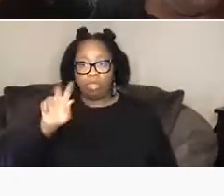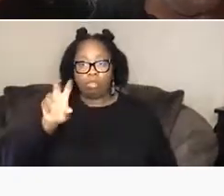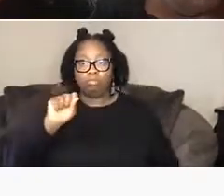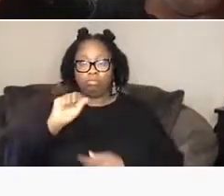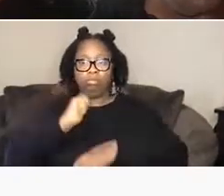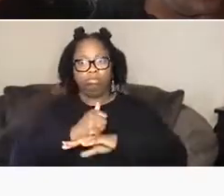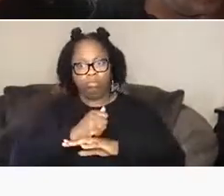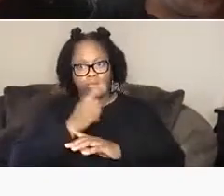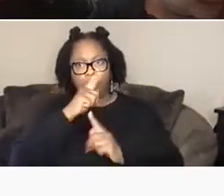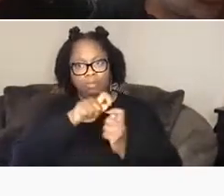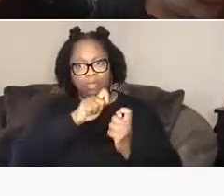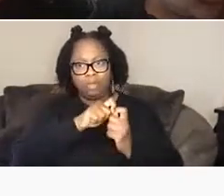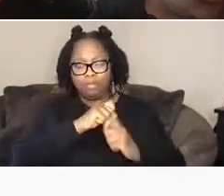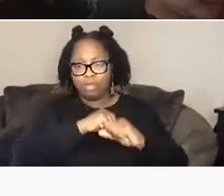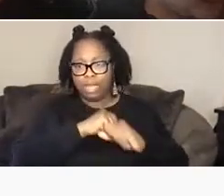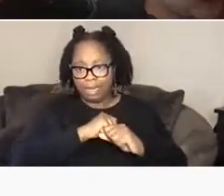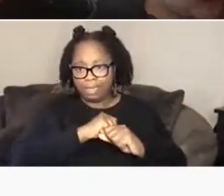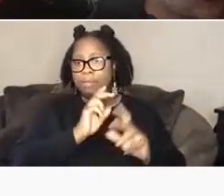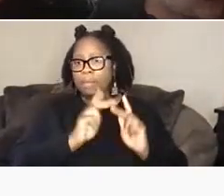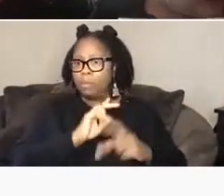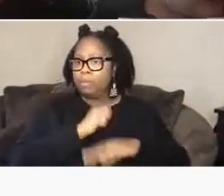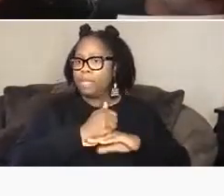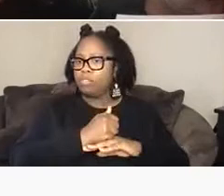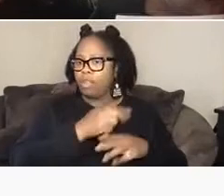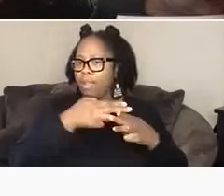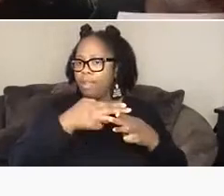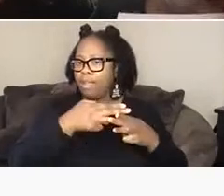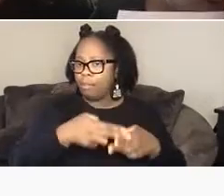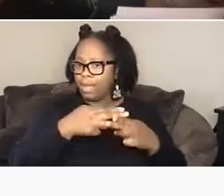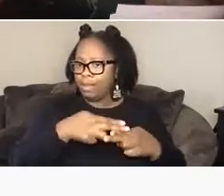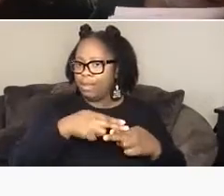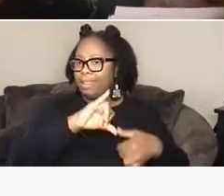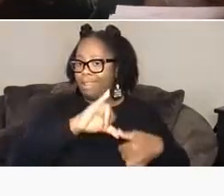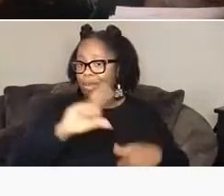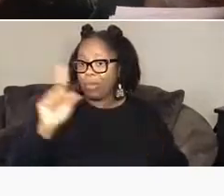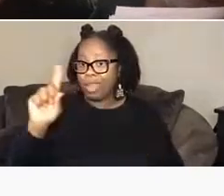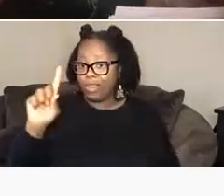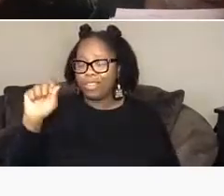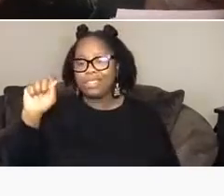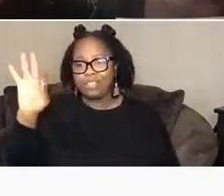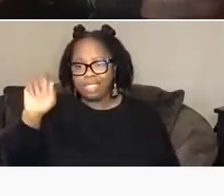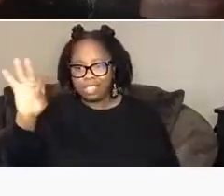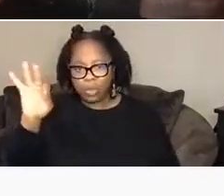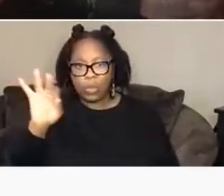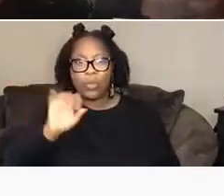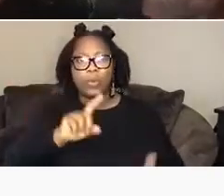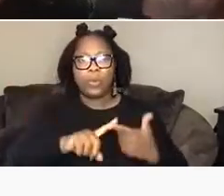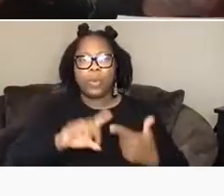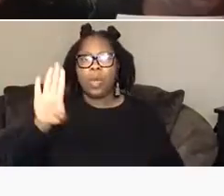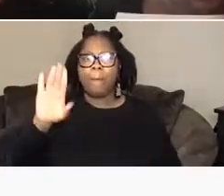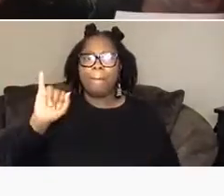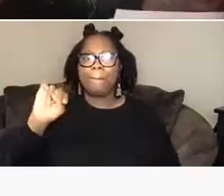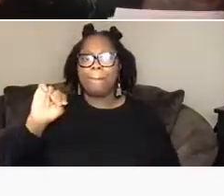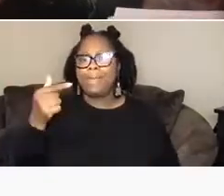from discrimination based on height and weight in San Francisco, in Binghamton,